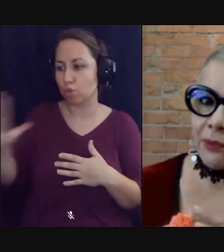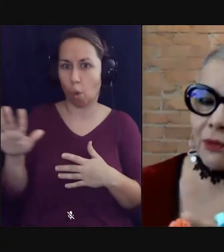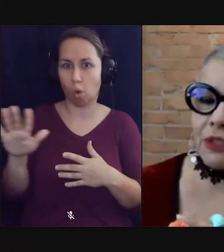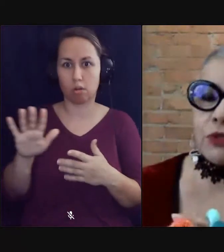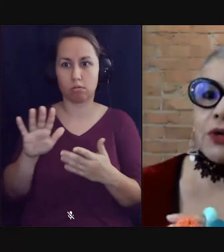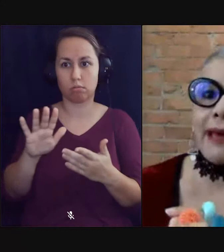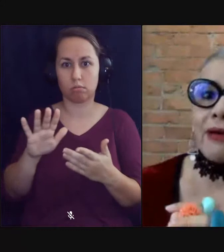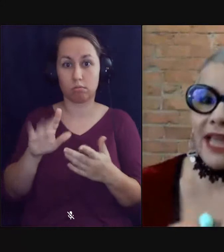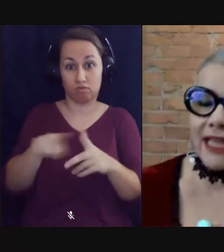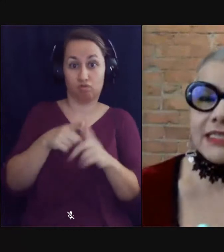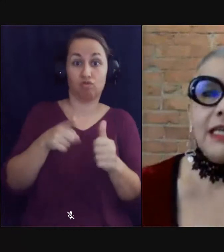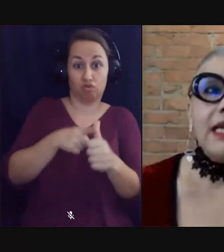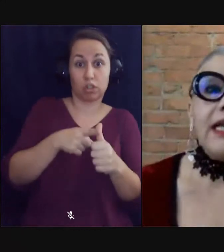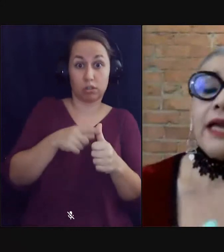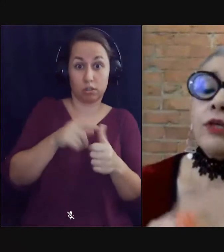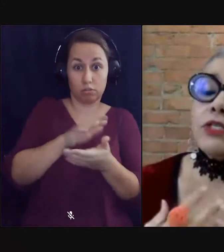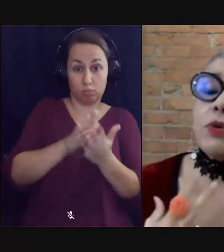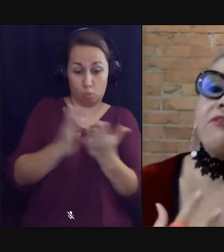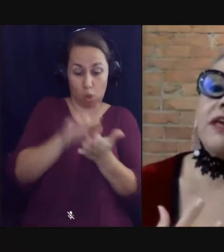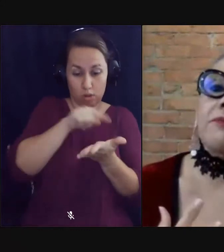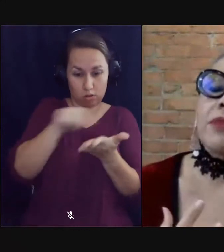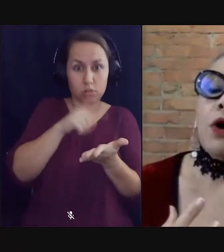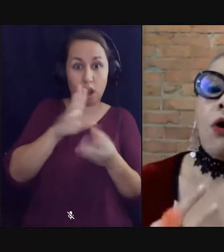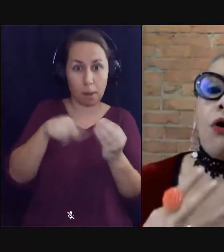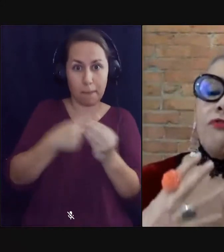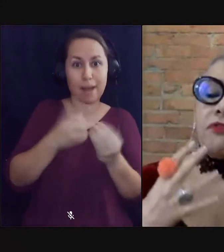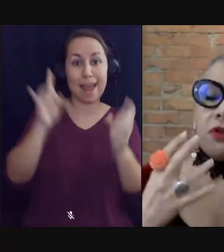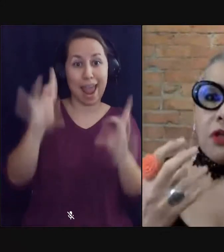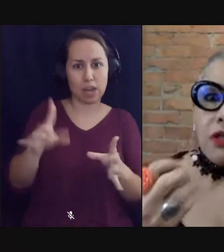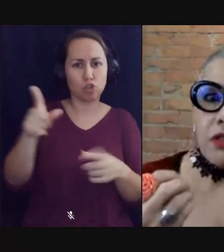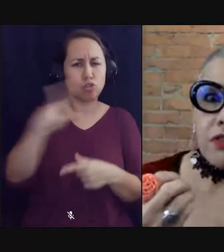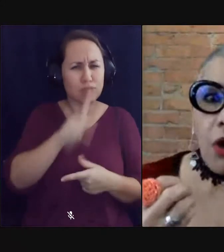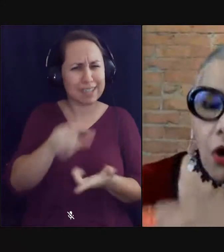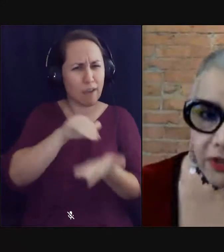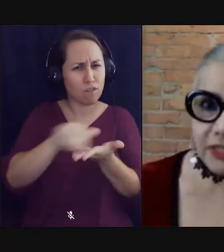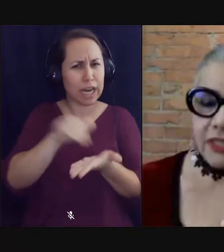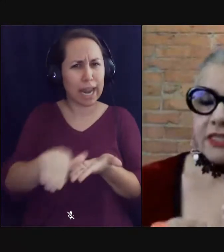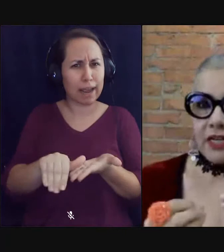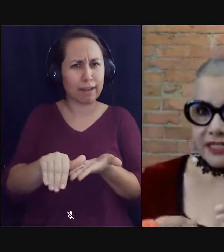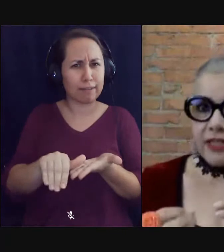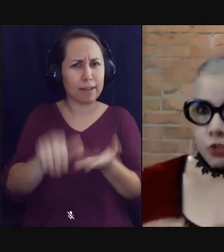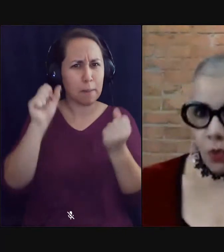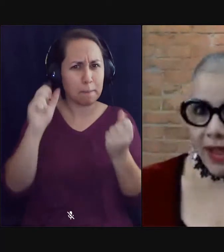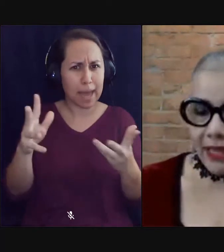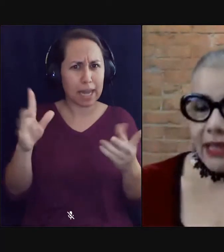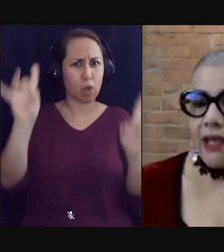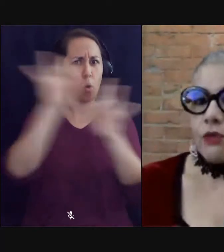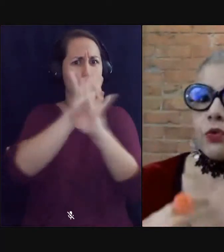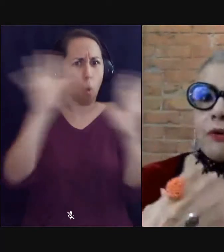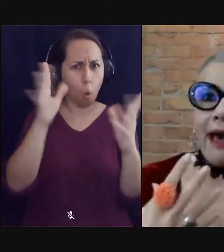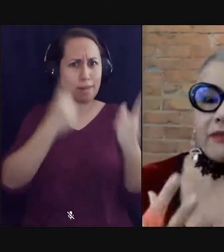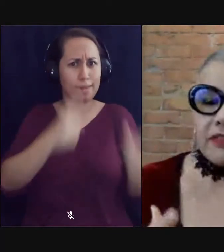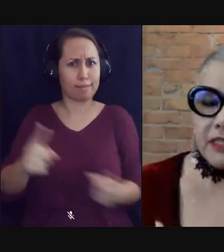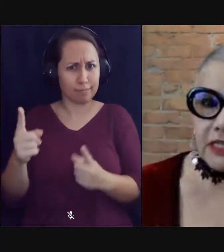of the book when you talk about hate, in that you were so giving of the horrors that are sent your way.